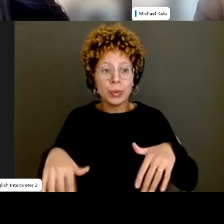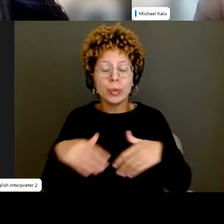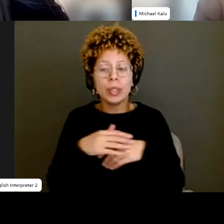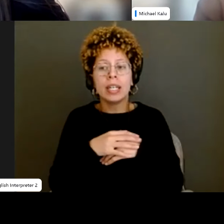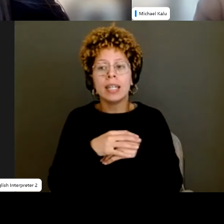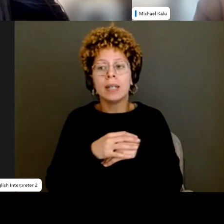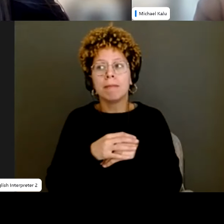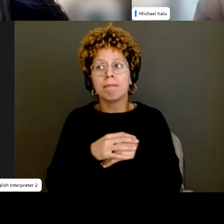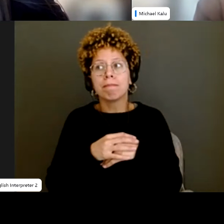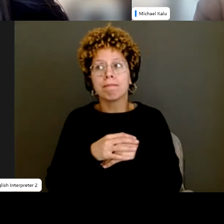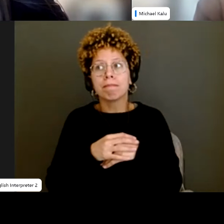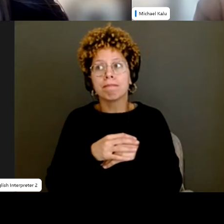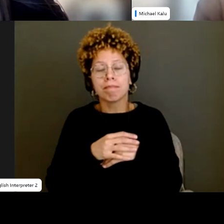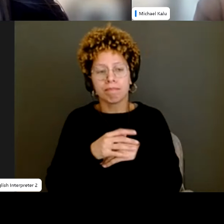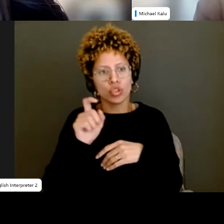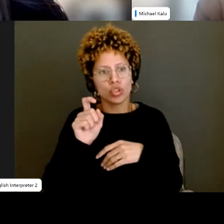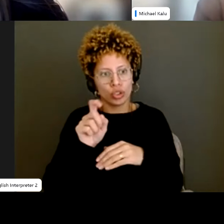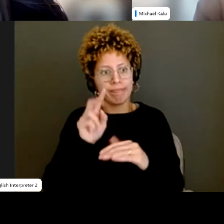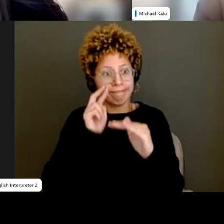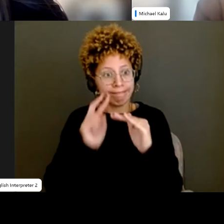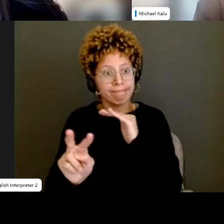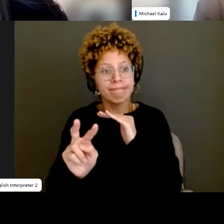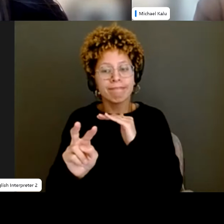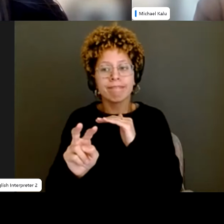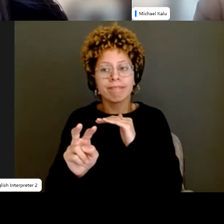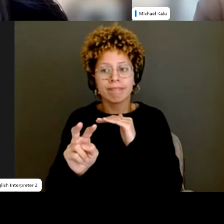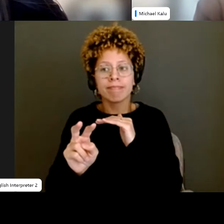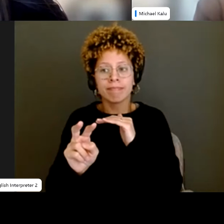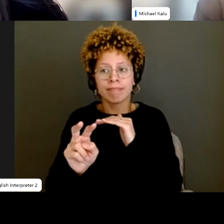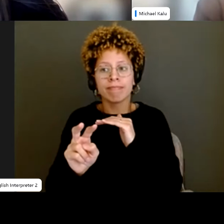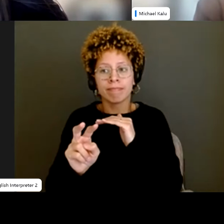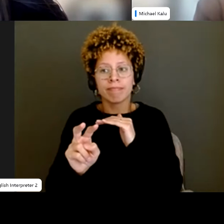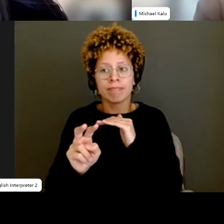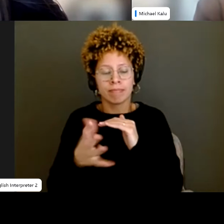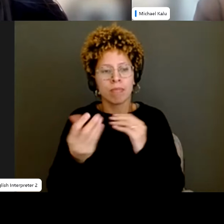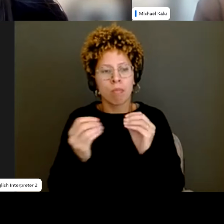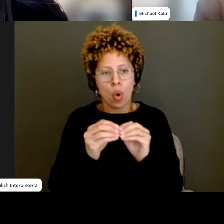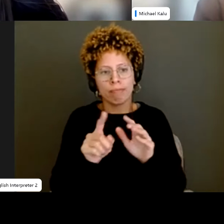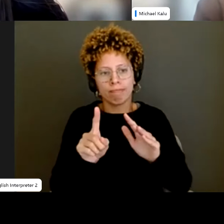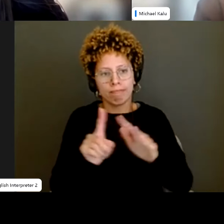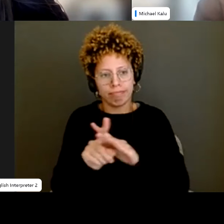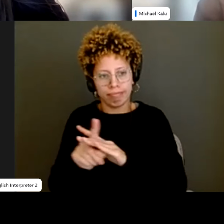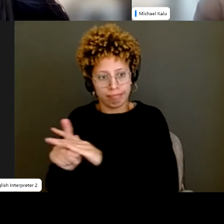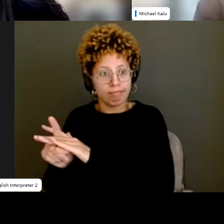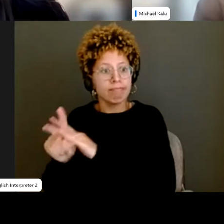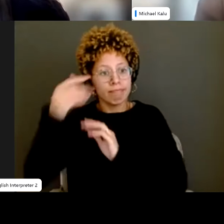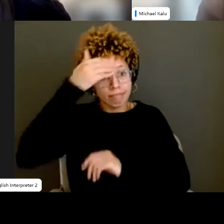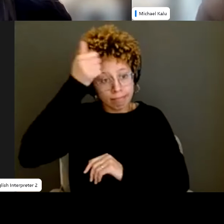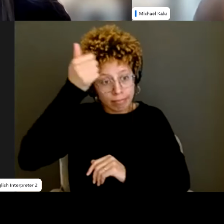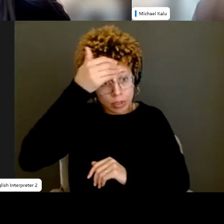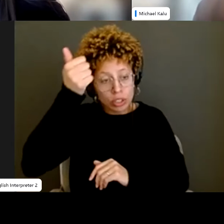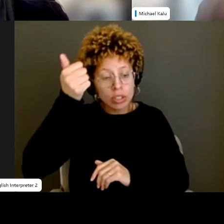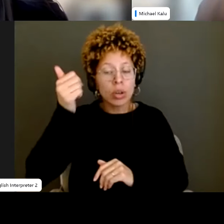be expecting is the increasing prevalence. In the increasing prevalence of dementia is the fact that we're going to